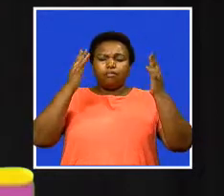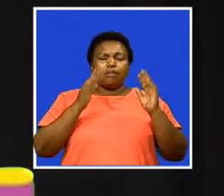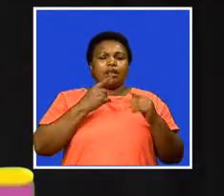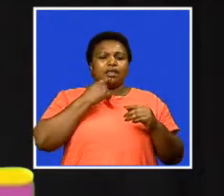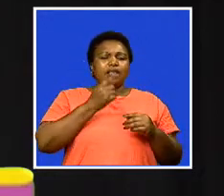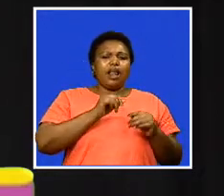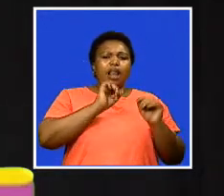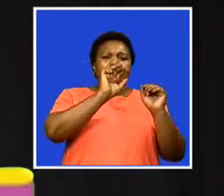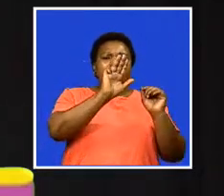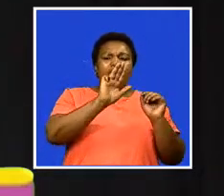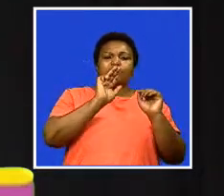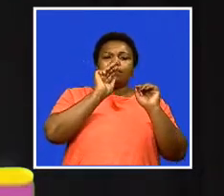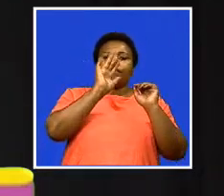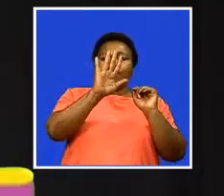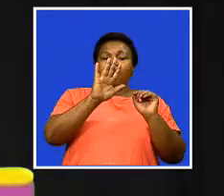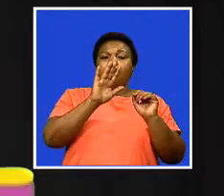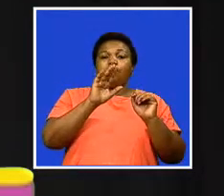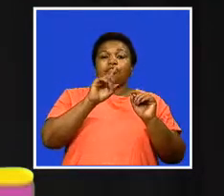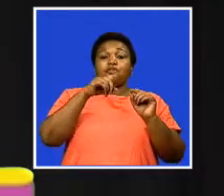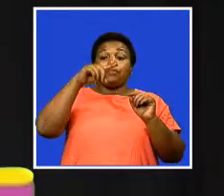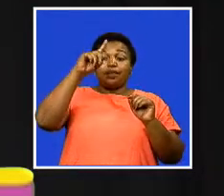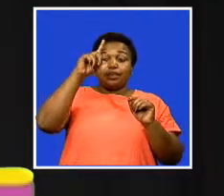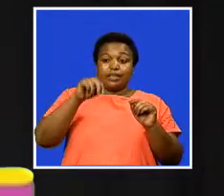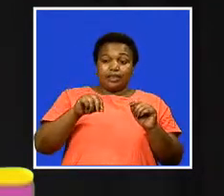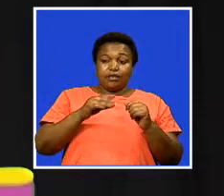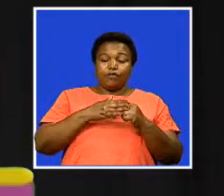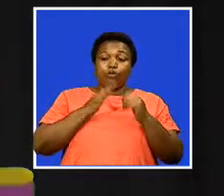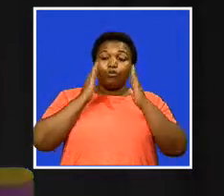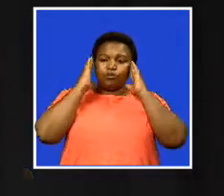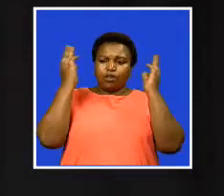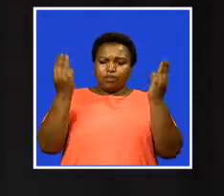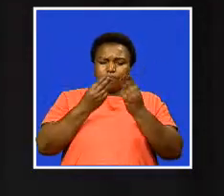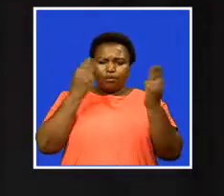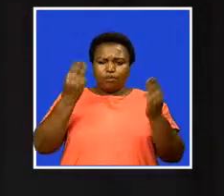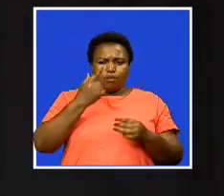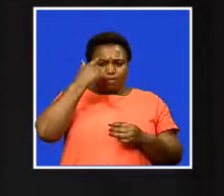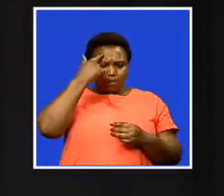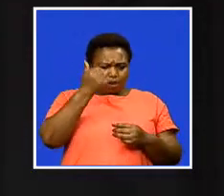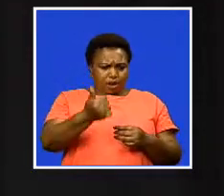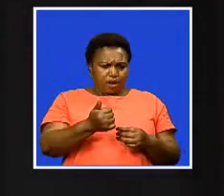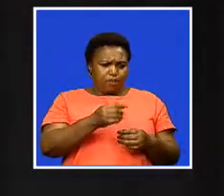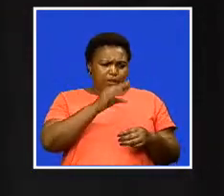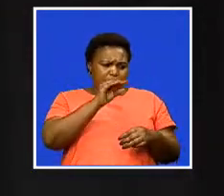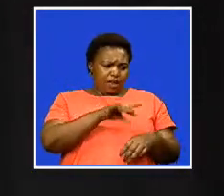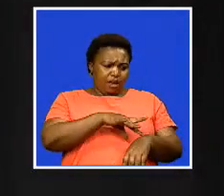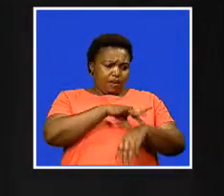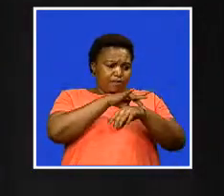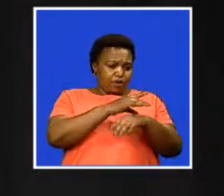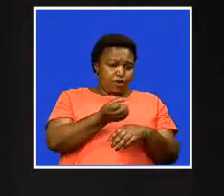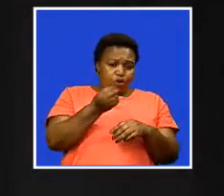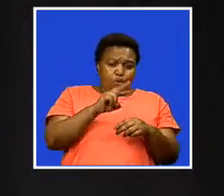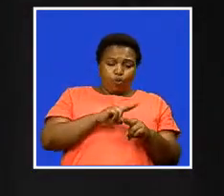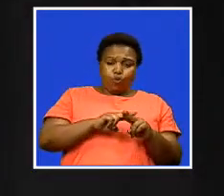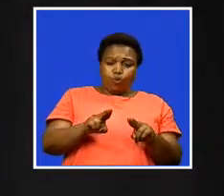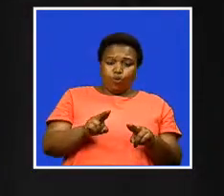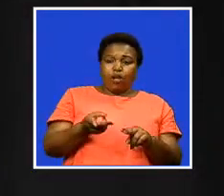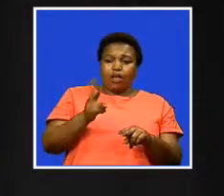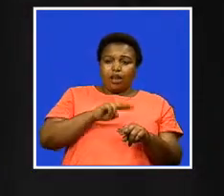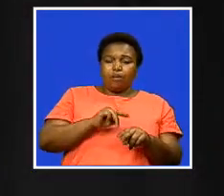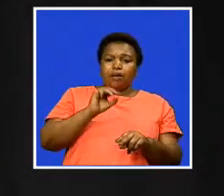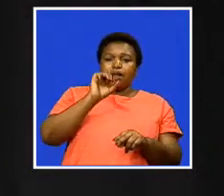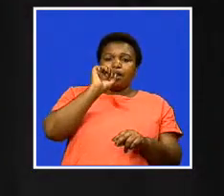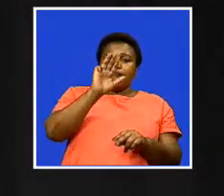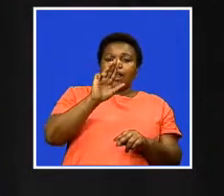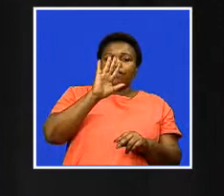95% wemaswati lane leligciwane asaya sathi status sawo. 95% walabo